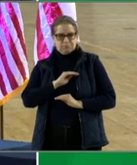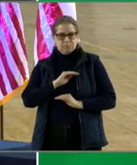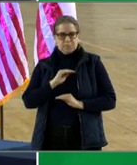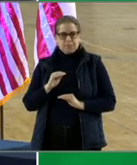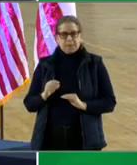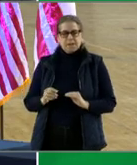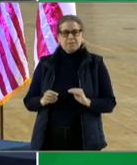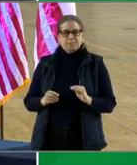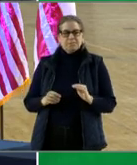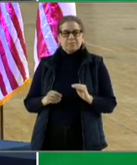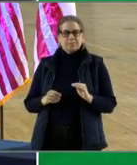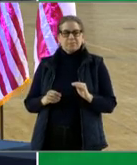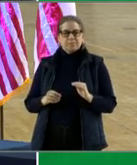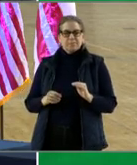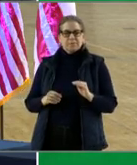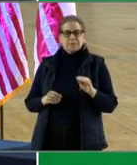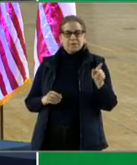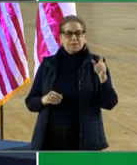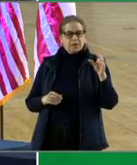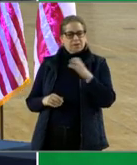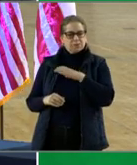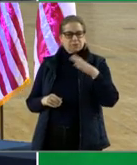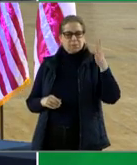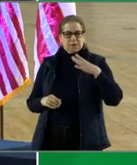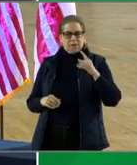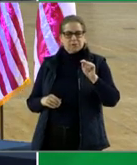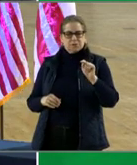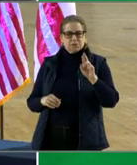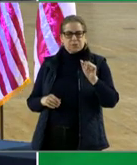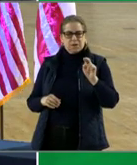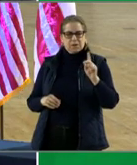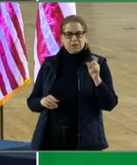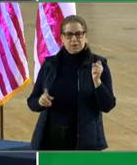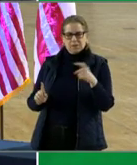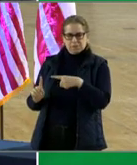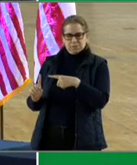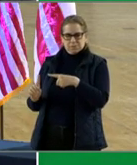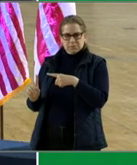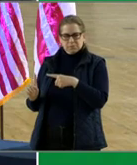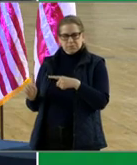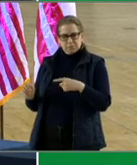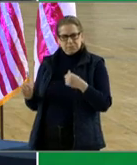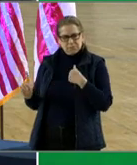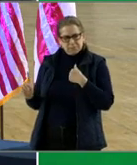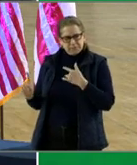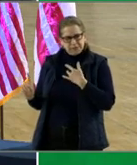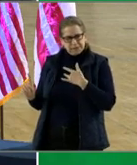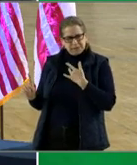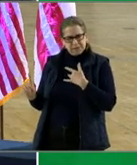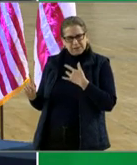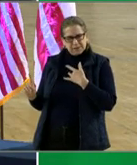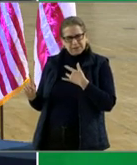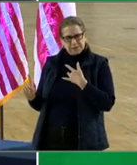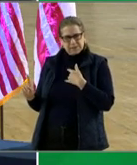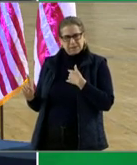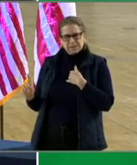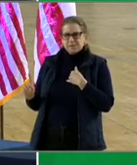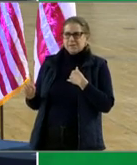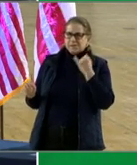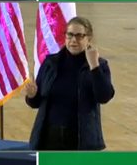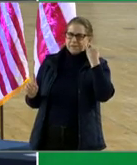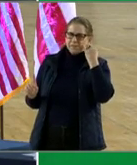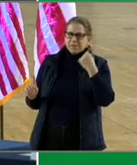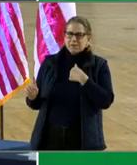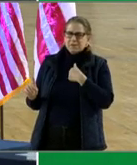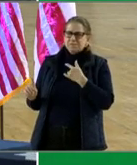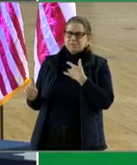for someone who feels that they have contracted the virus to get tested at UMC? Dr. Nesbitt? Yes,